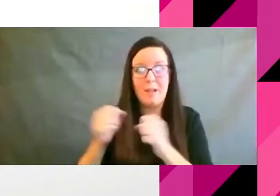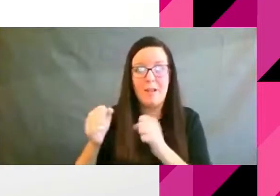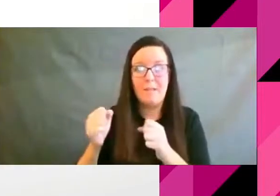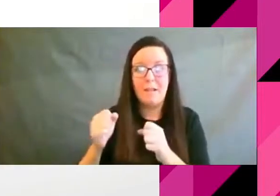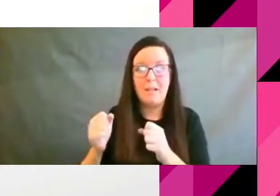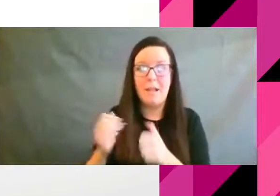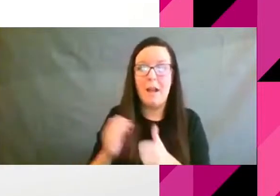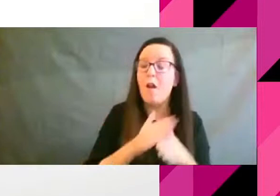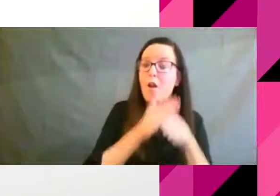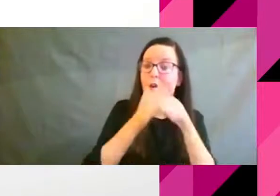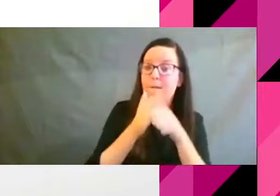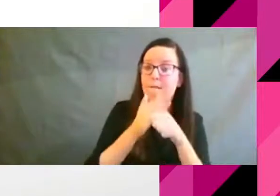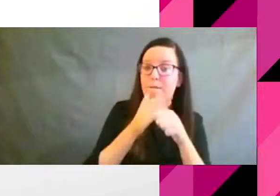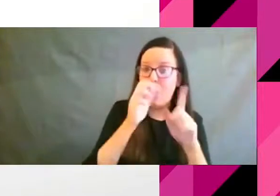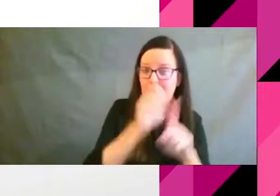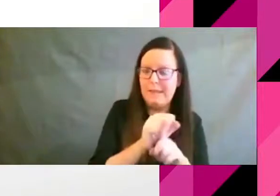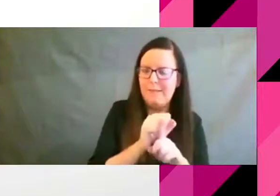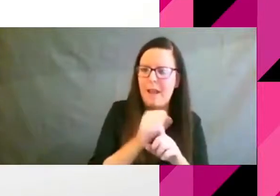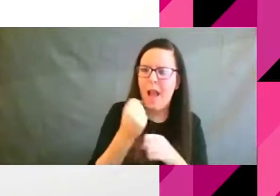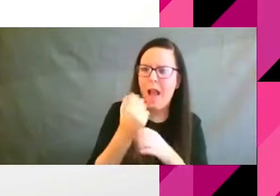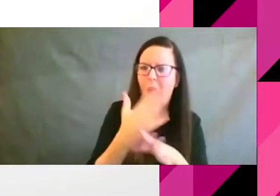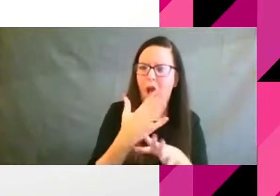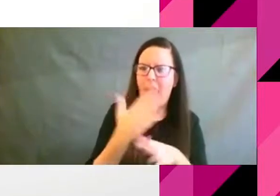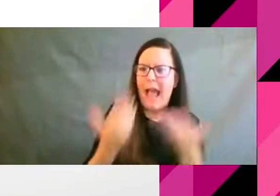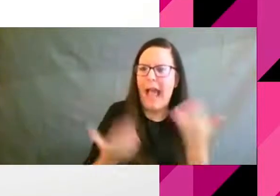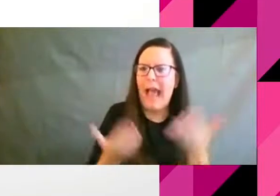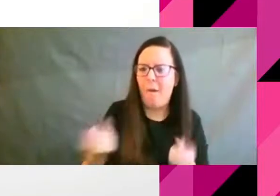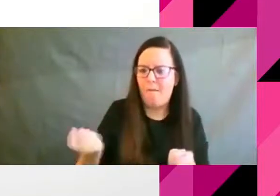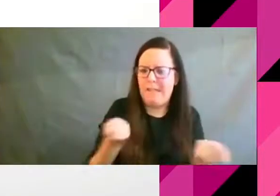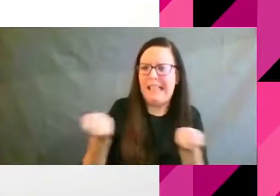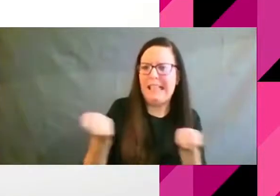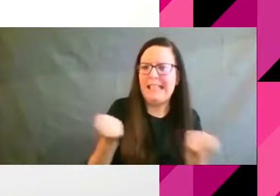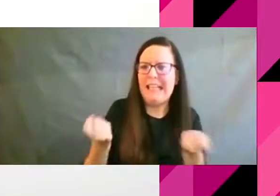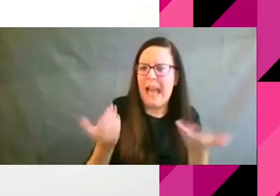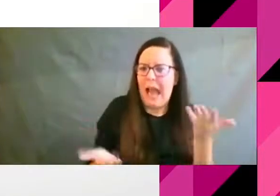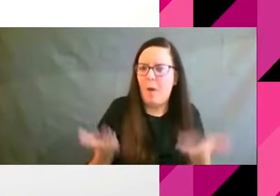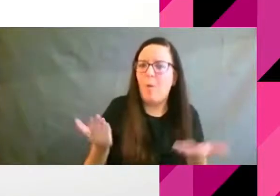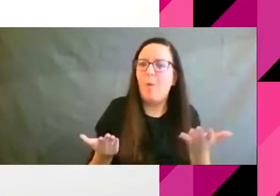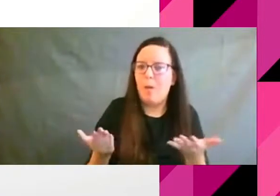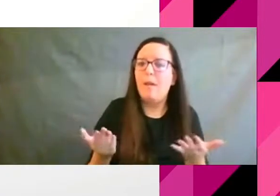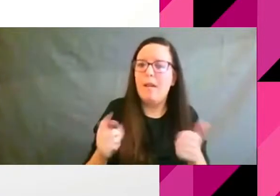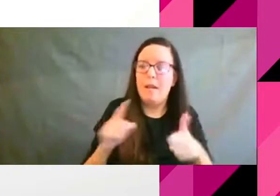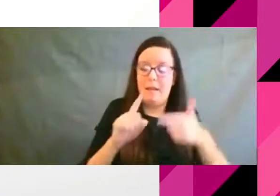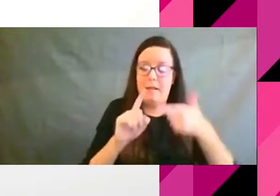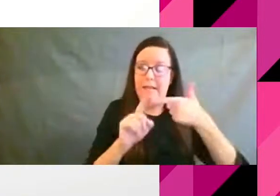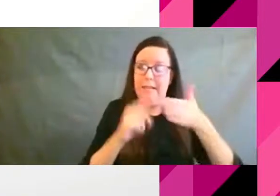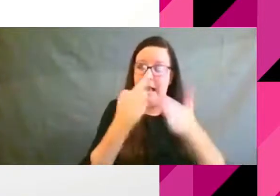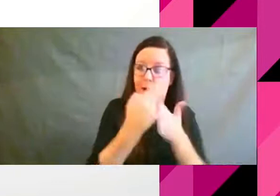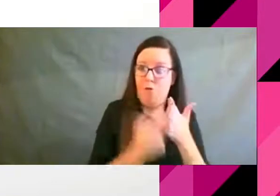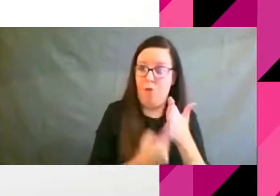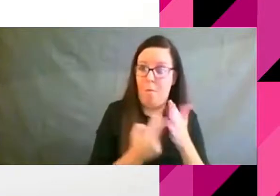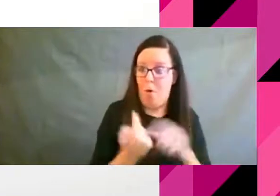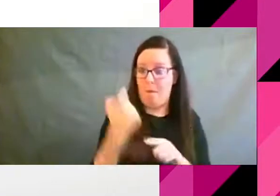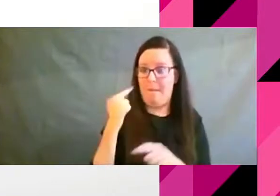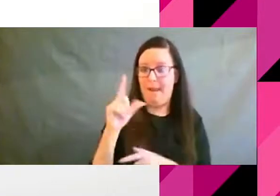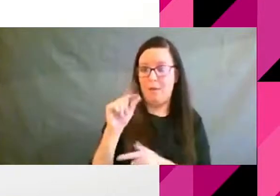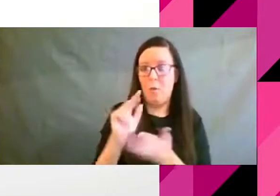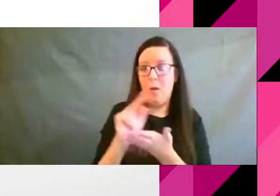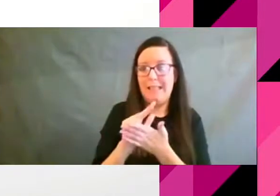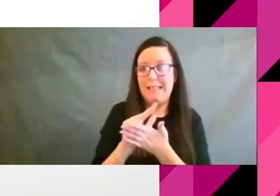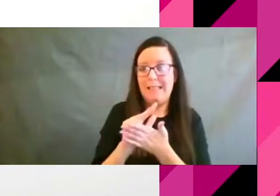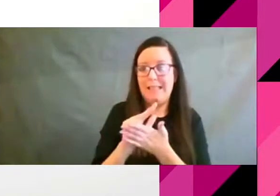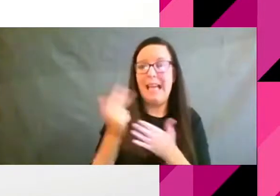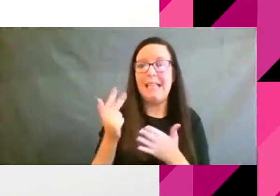how diversion at all stages of the criminal process could be facilitated. The second report in 2018 focused on matters relating to mental